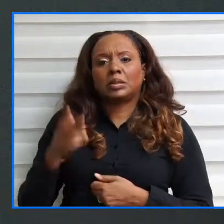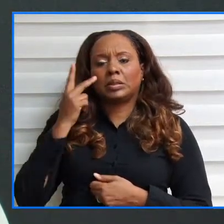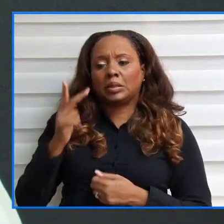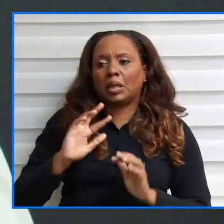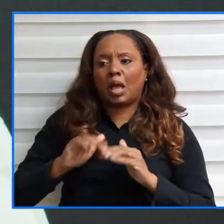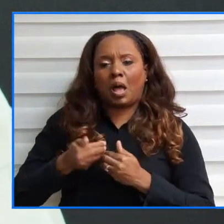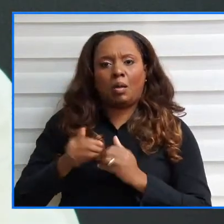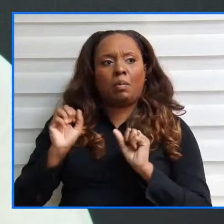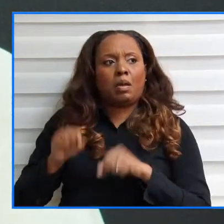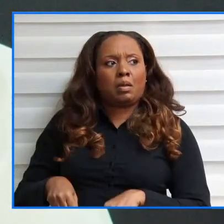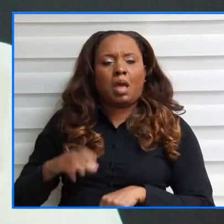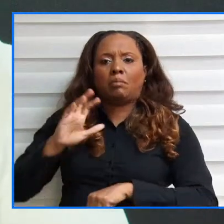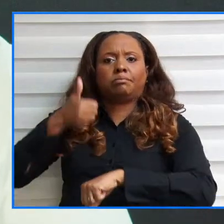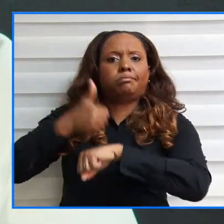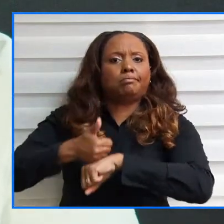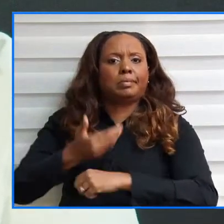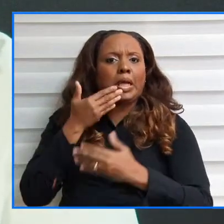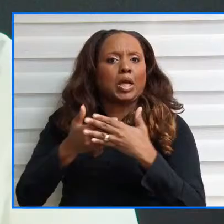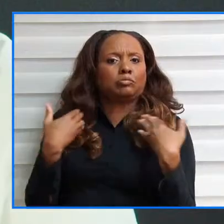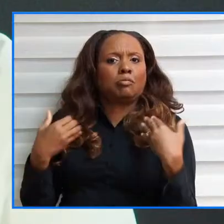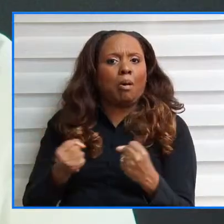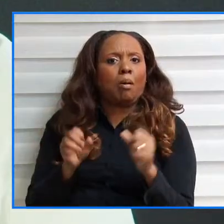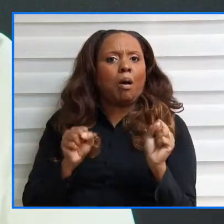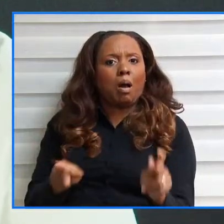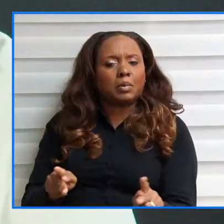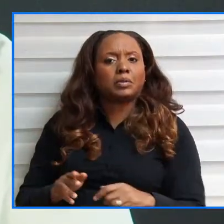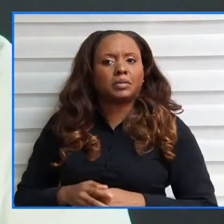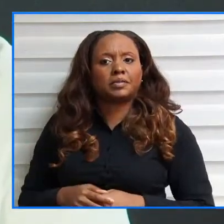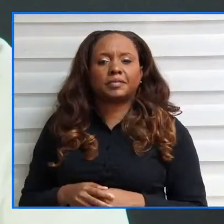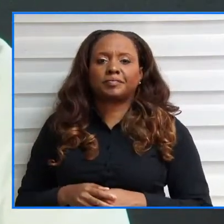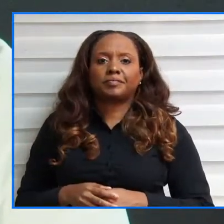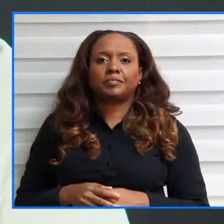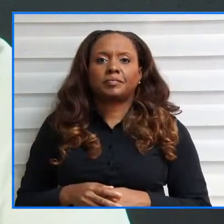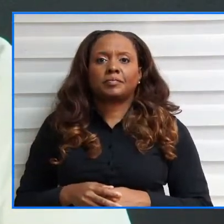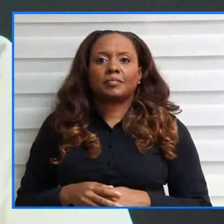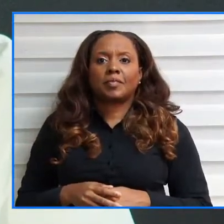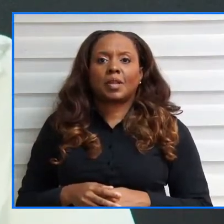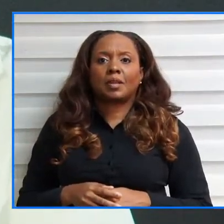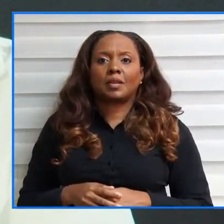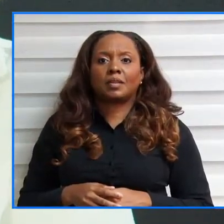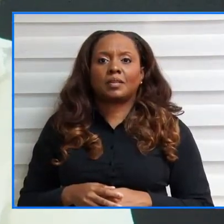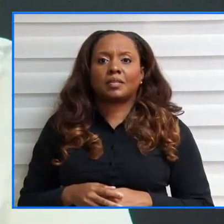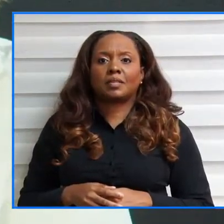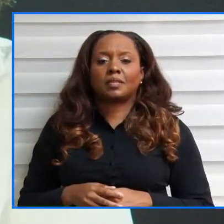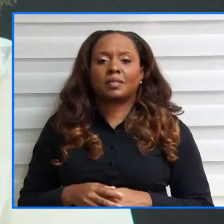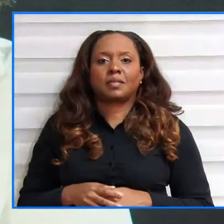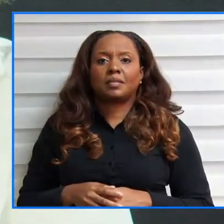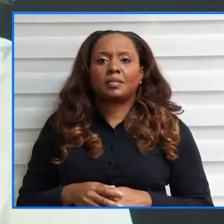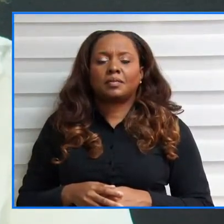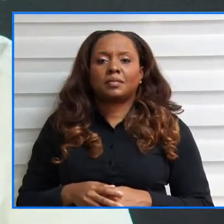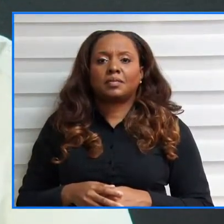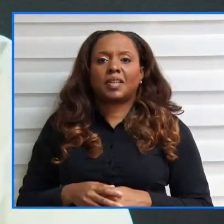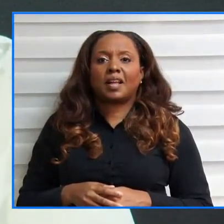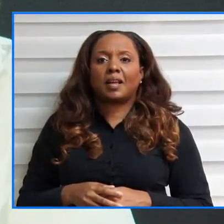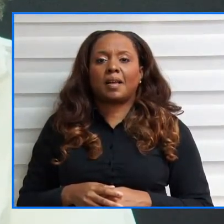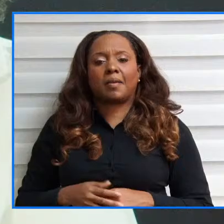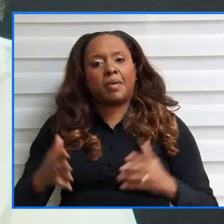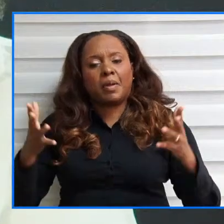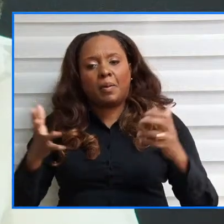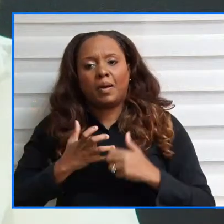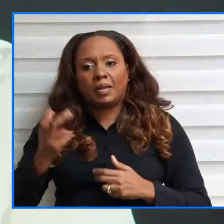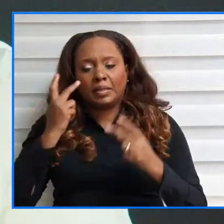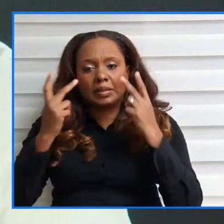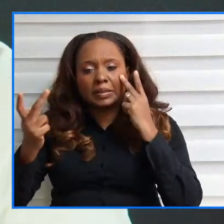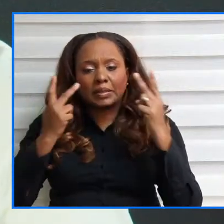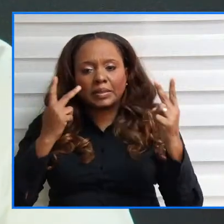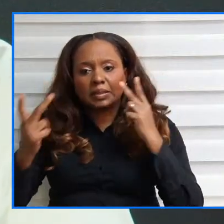place opportunities for investment and cooperation. Our first interest, of course, is in seeing what potential there is with the